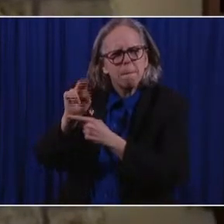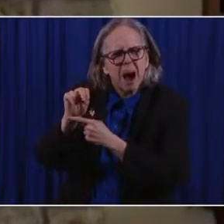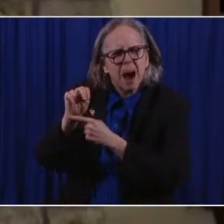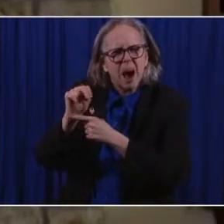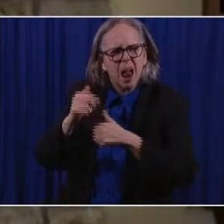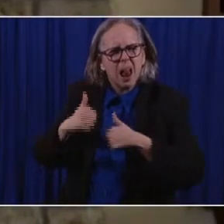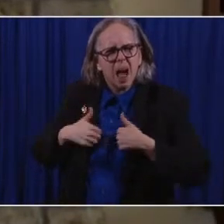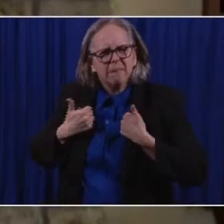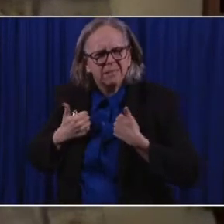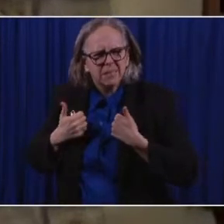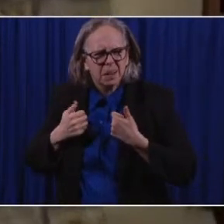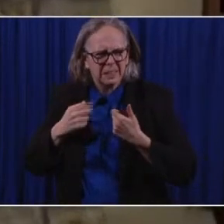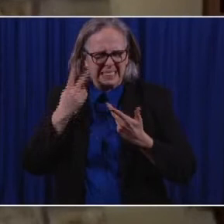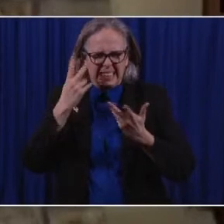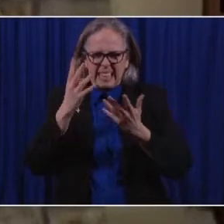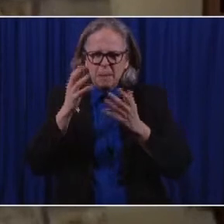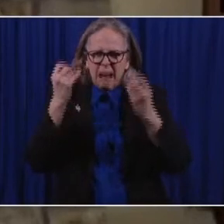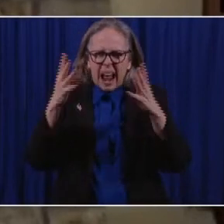bad people there.